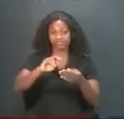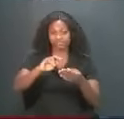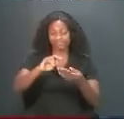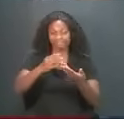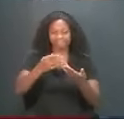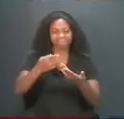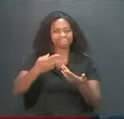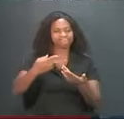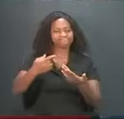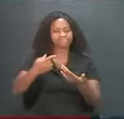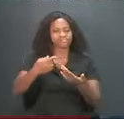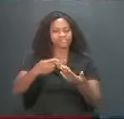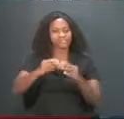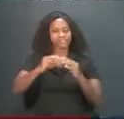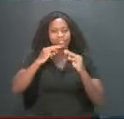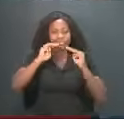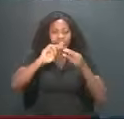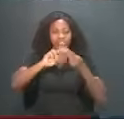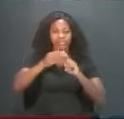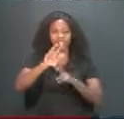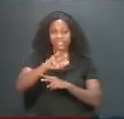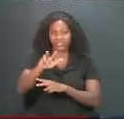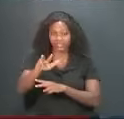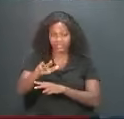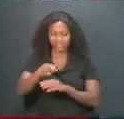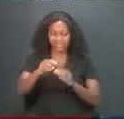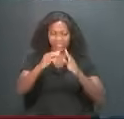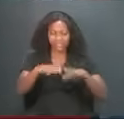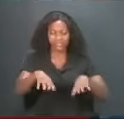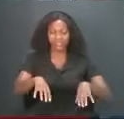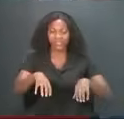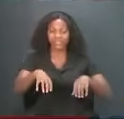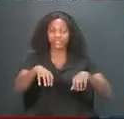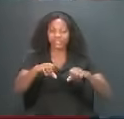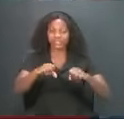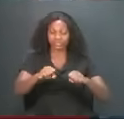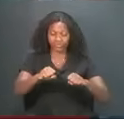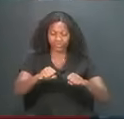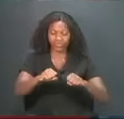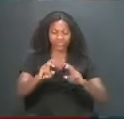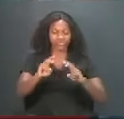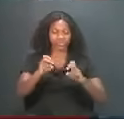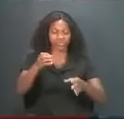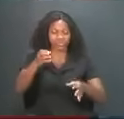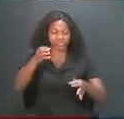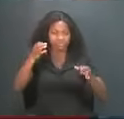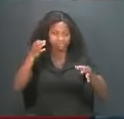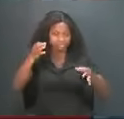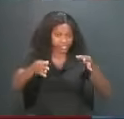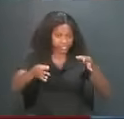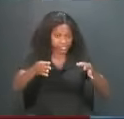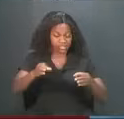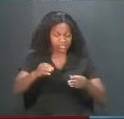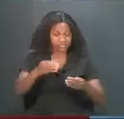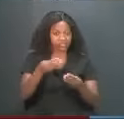this Honorable House adopt the report of the Committee on Judiciary in the allocation of the sum of